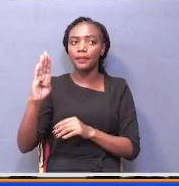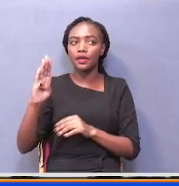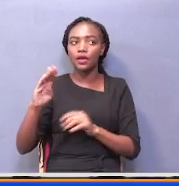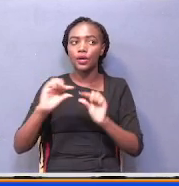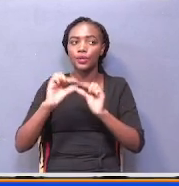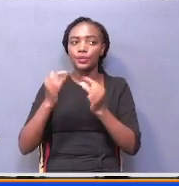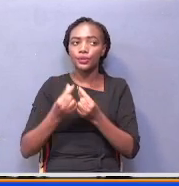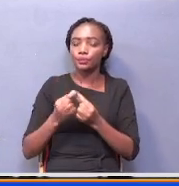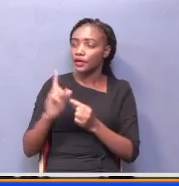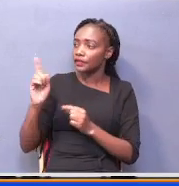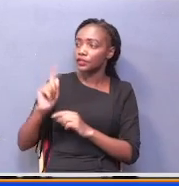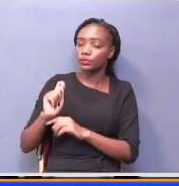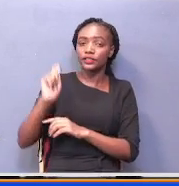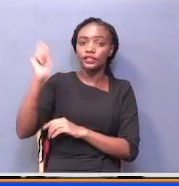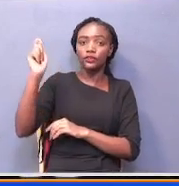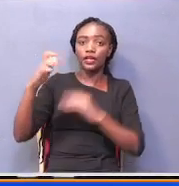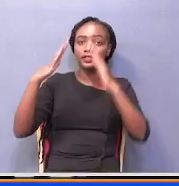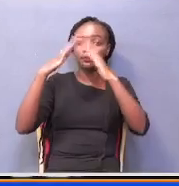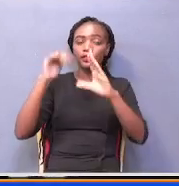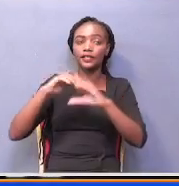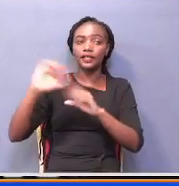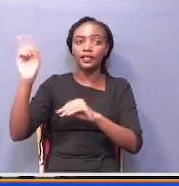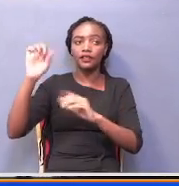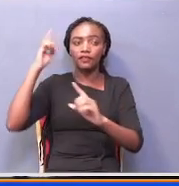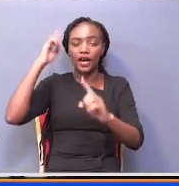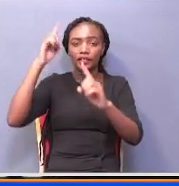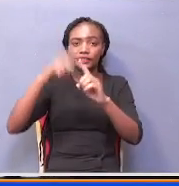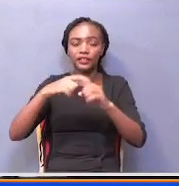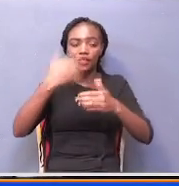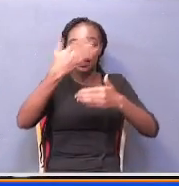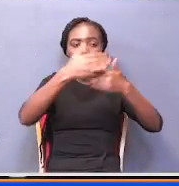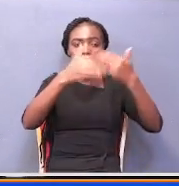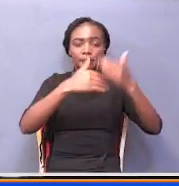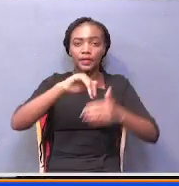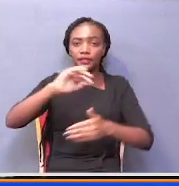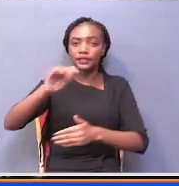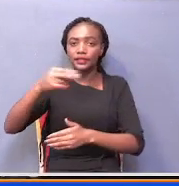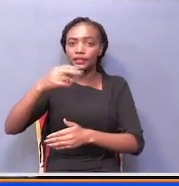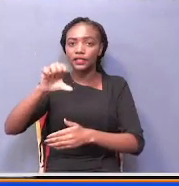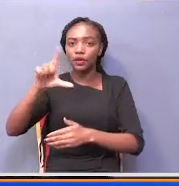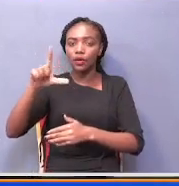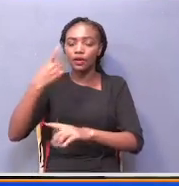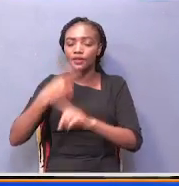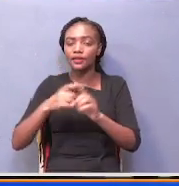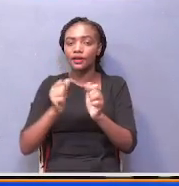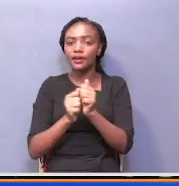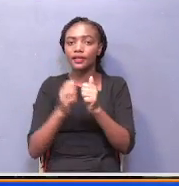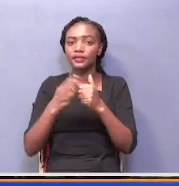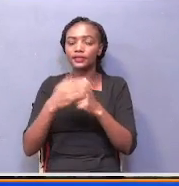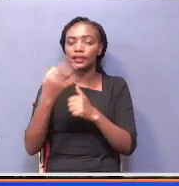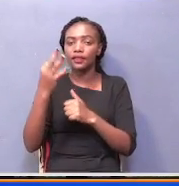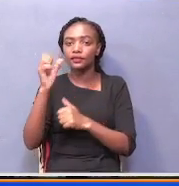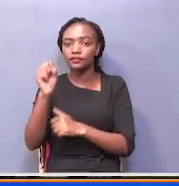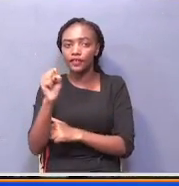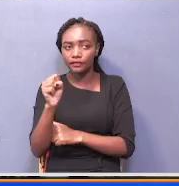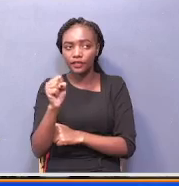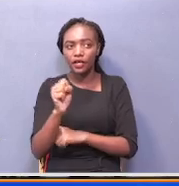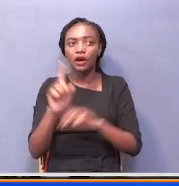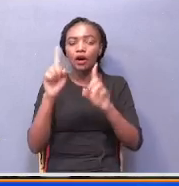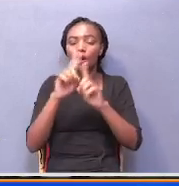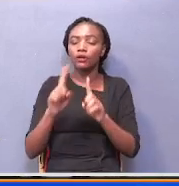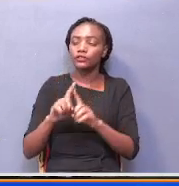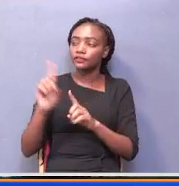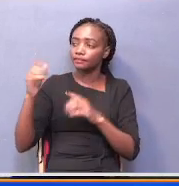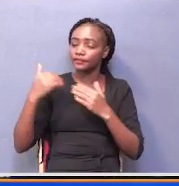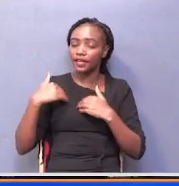was the tallest in Nairobi until City Hall was built in 1935. Despite Kipande House holding the